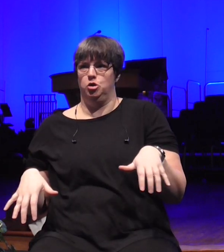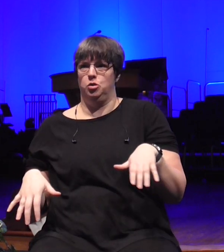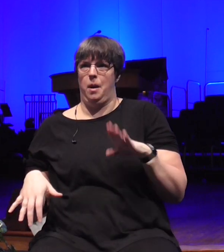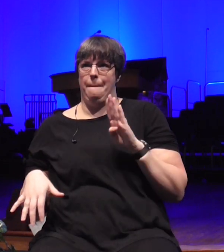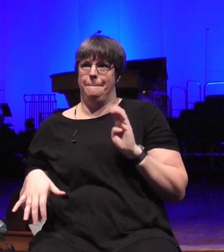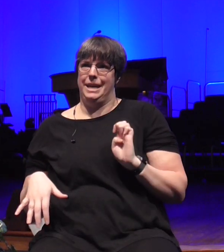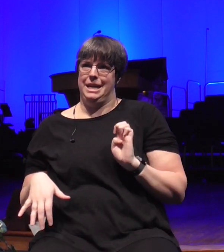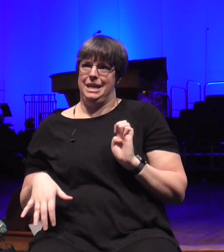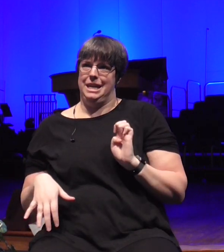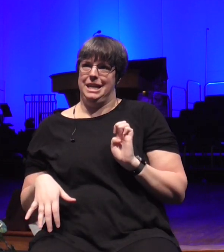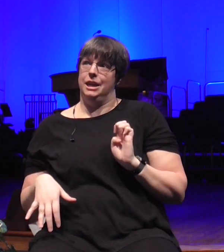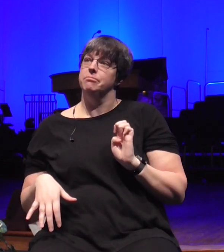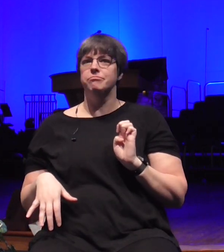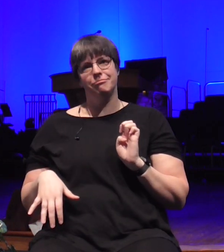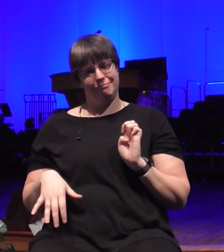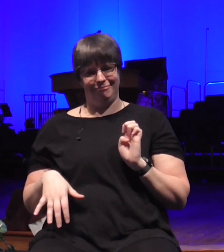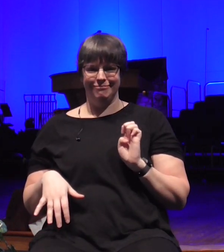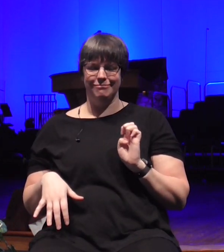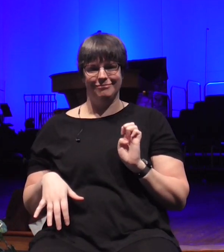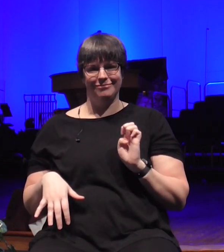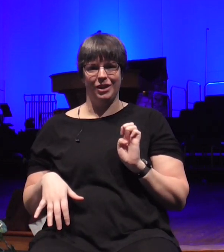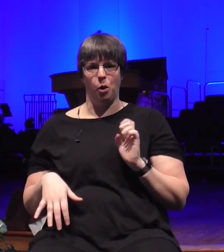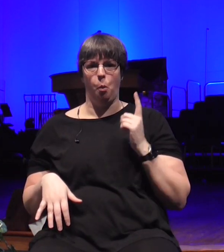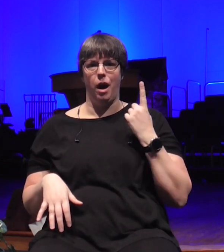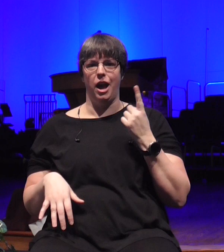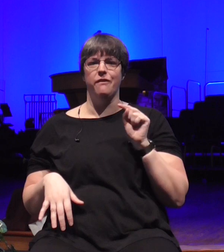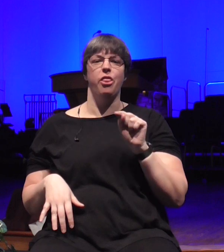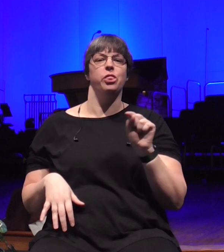those ministers. So